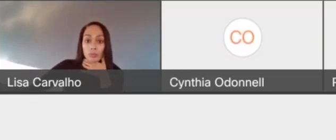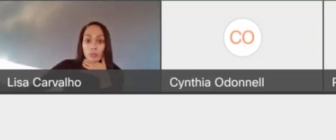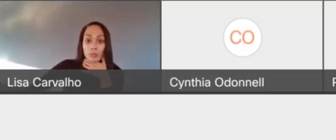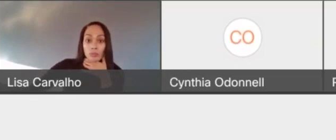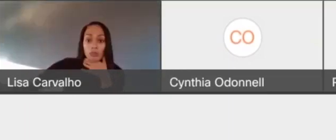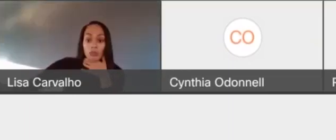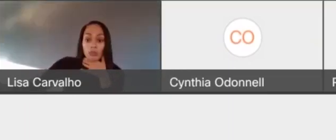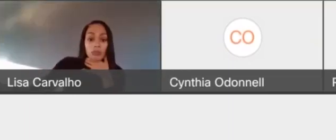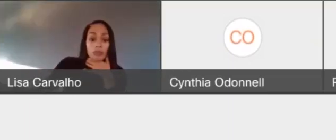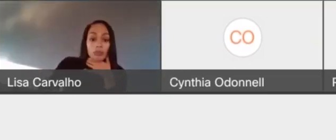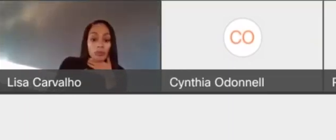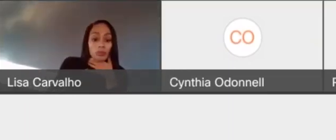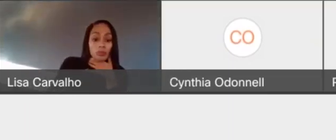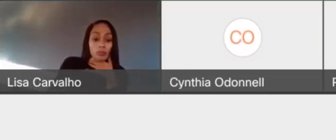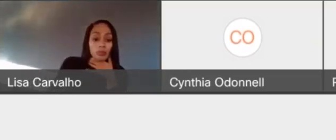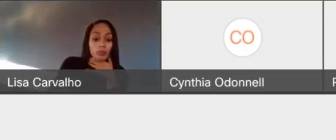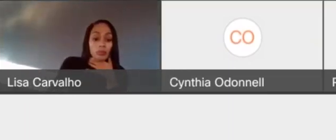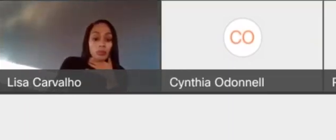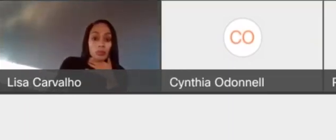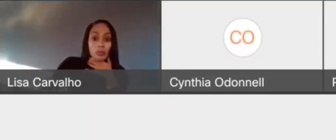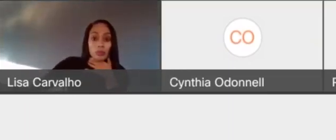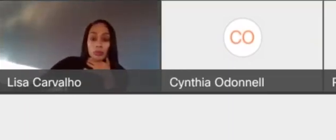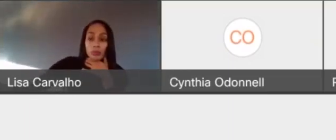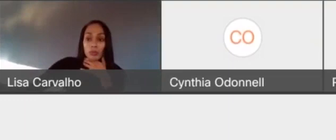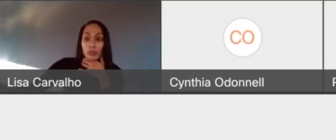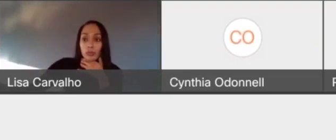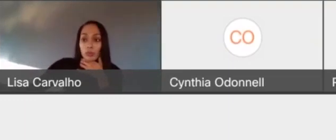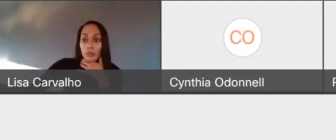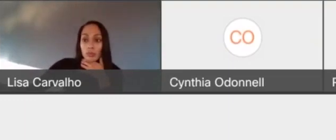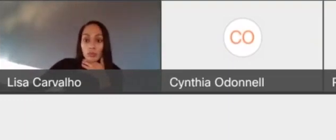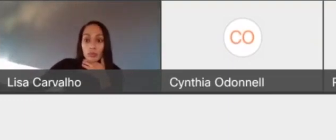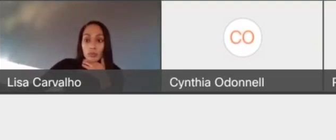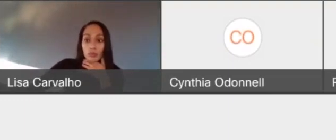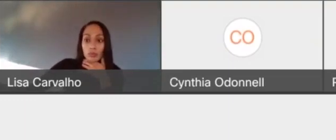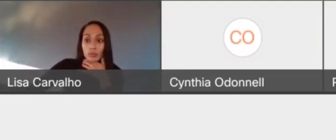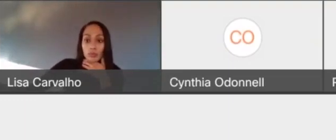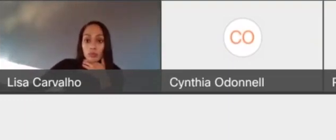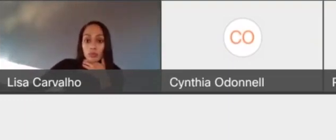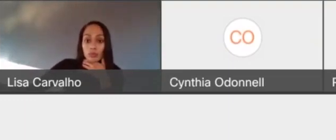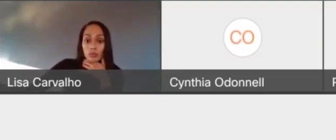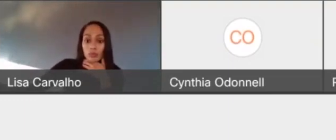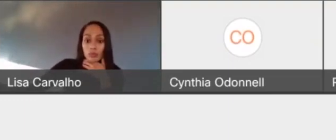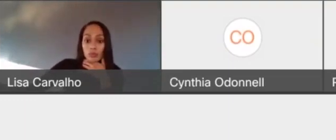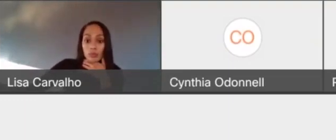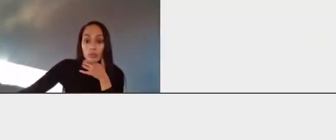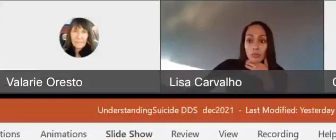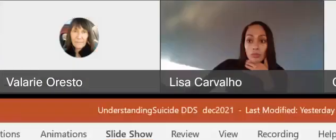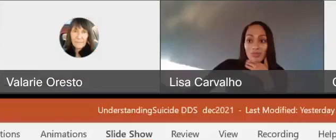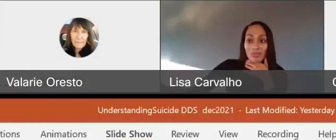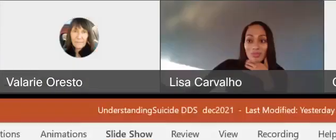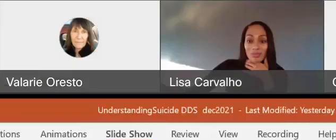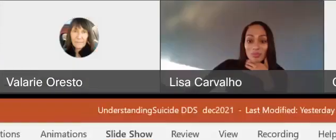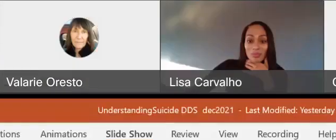While Larry is getting his slide deck situated, it's amazing what a 15-minute break can